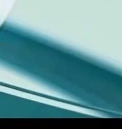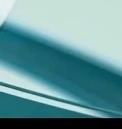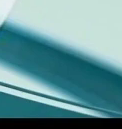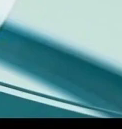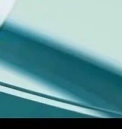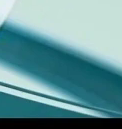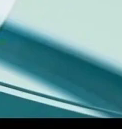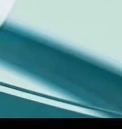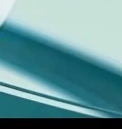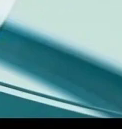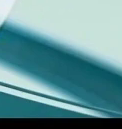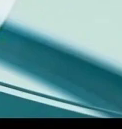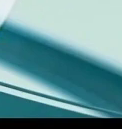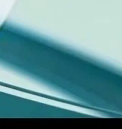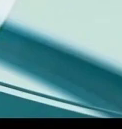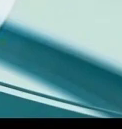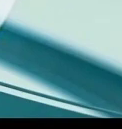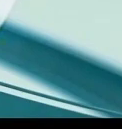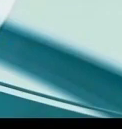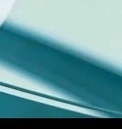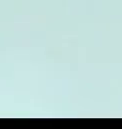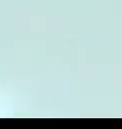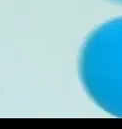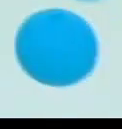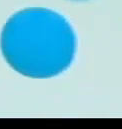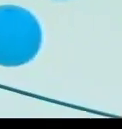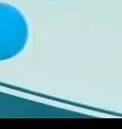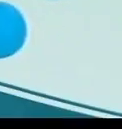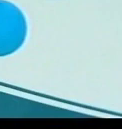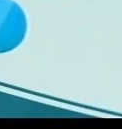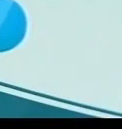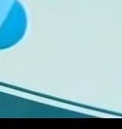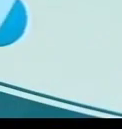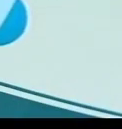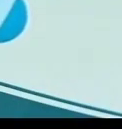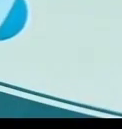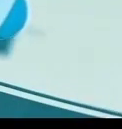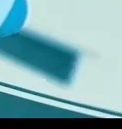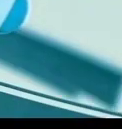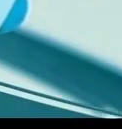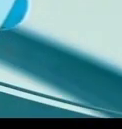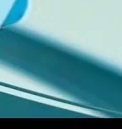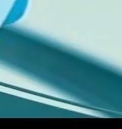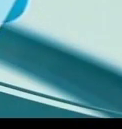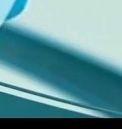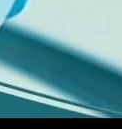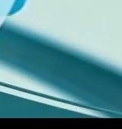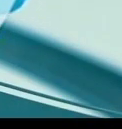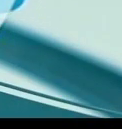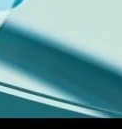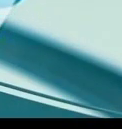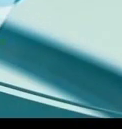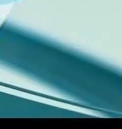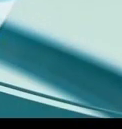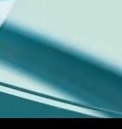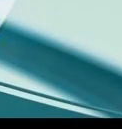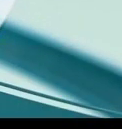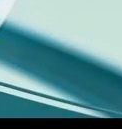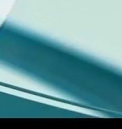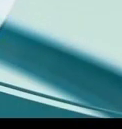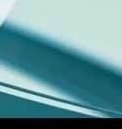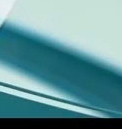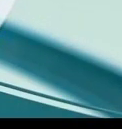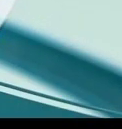life. Are you praying? Are you calling upon the name of the Lord? You must not go empty-handed. You can't go back